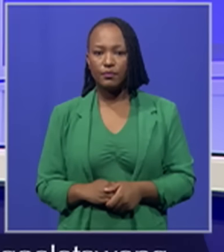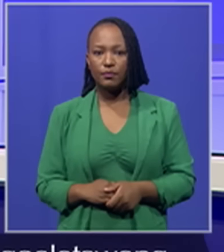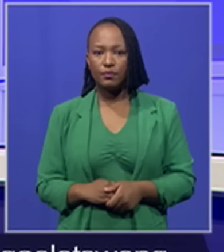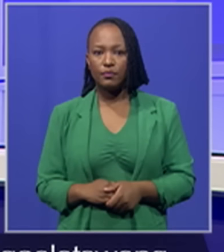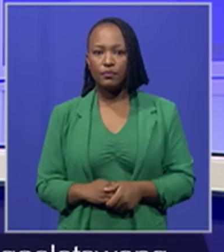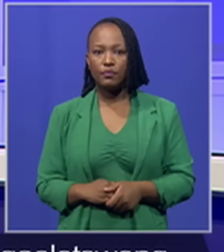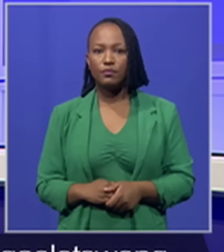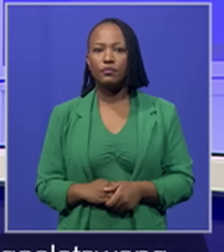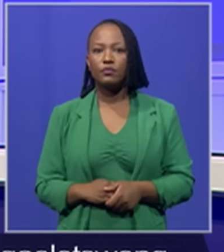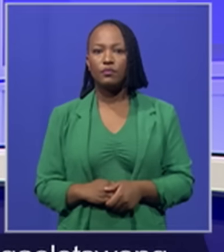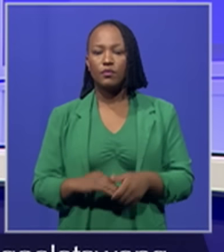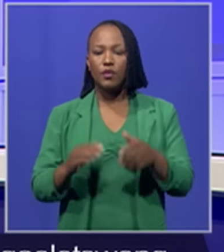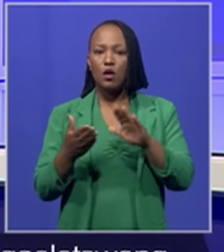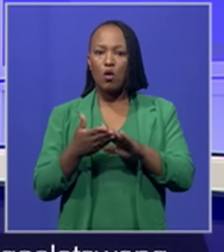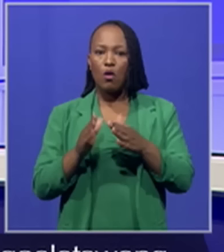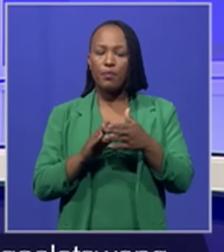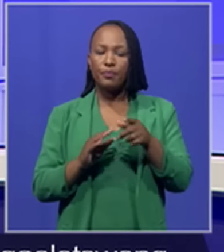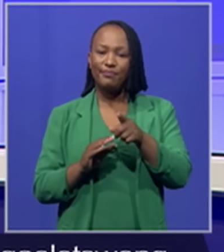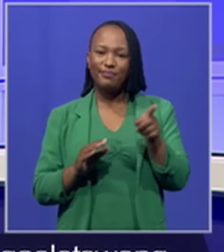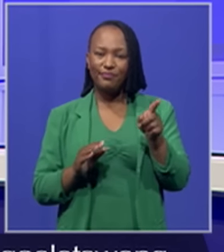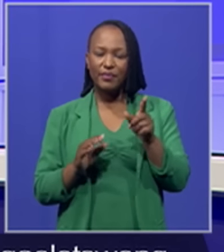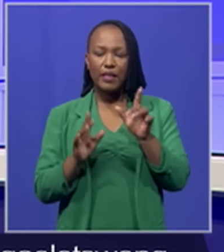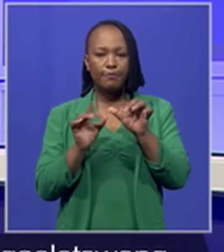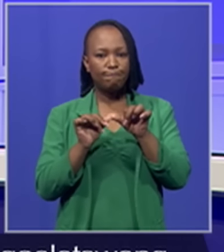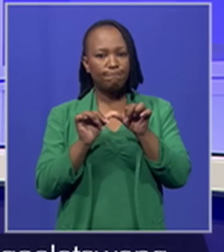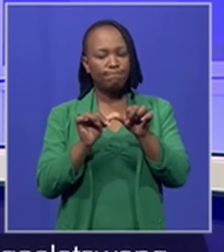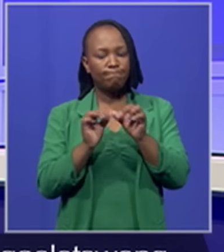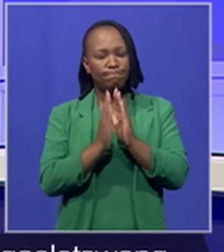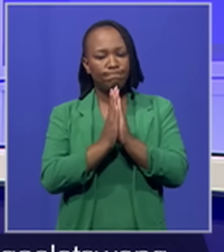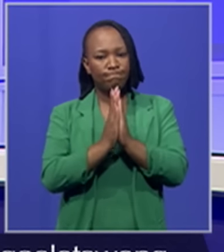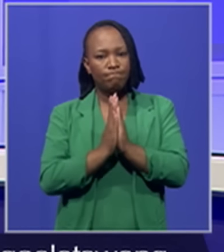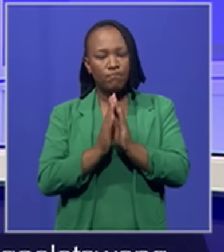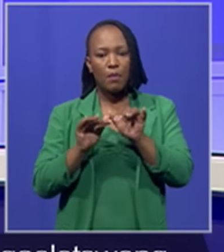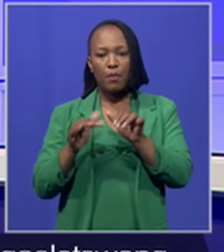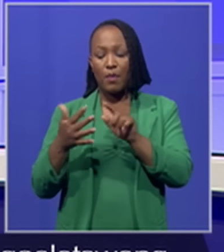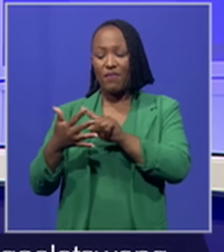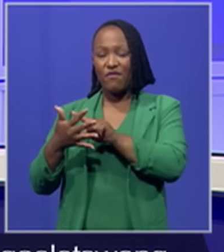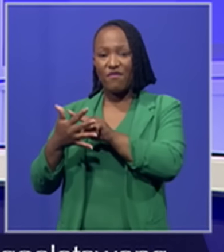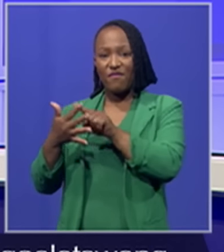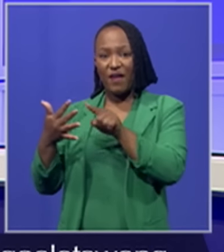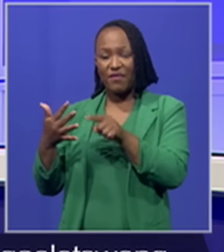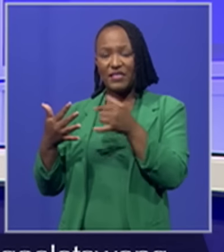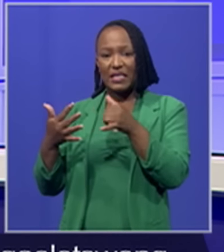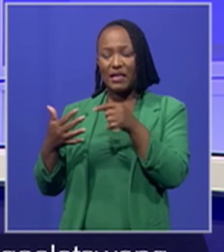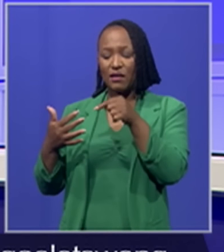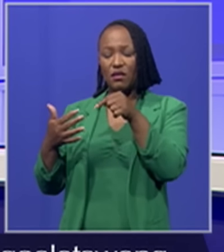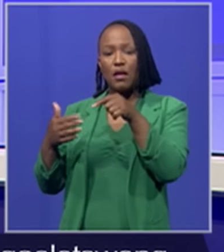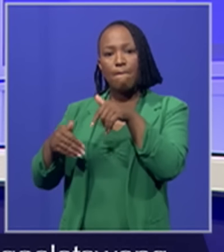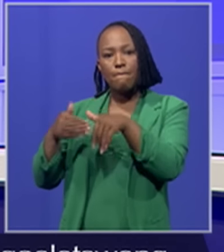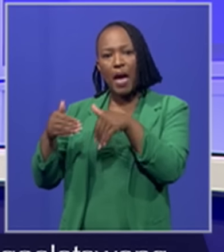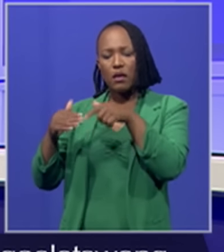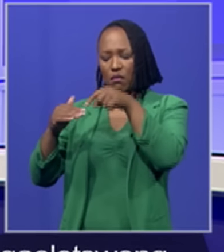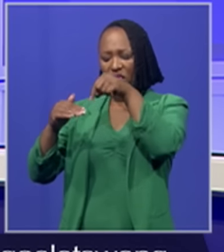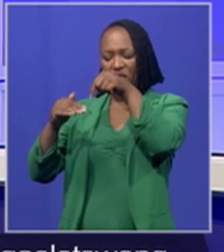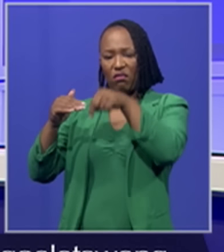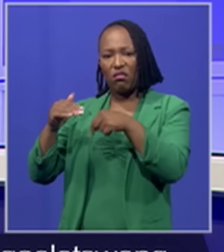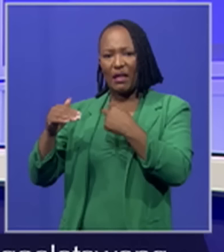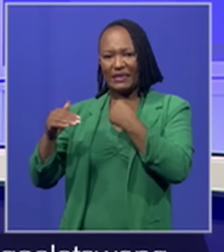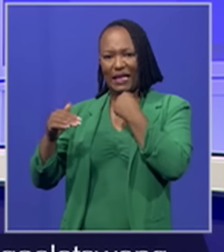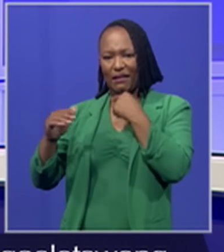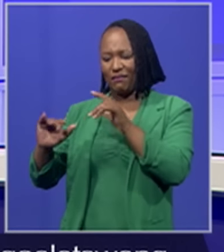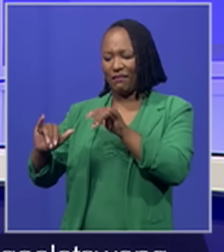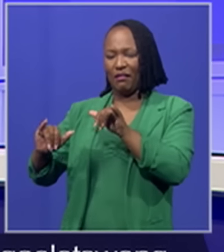Baagi ba tsweletse go rapelela badiramoepong ba le batlhano bao ba gaeletsweng kwa shaftong ya moepo wa Ekapa kwa Kimberley kwa Northern